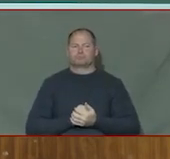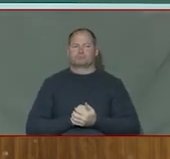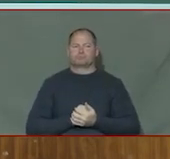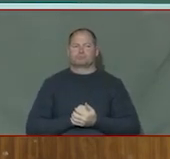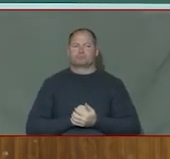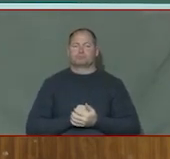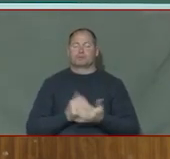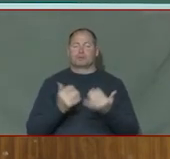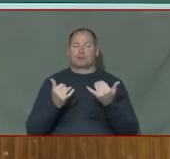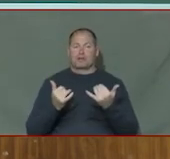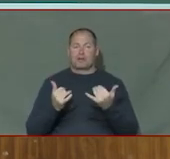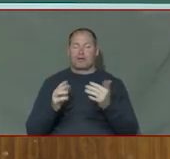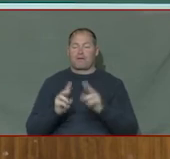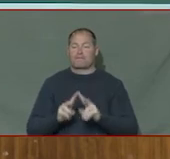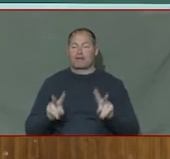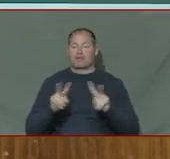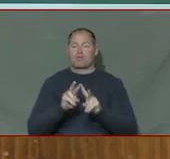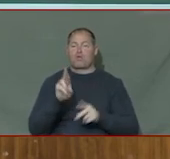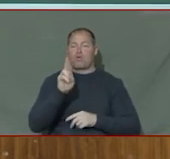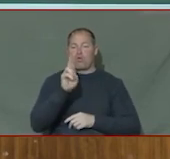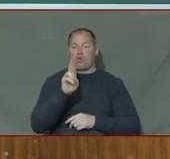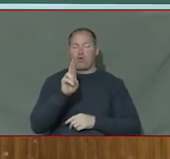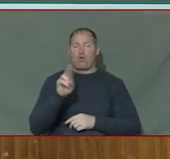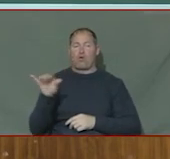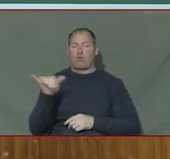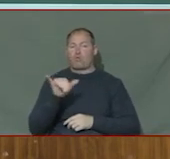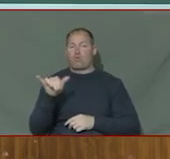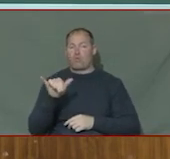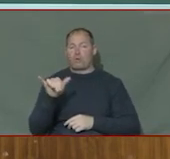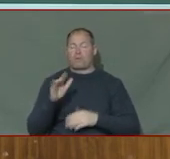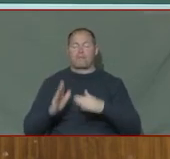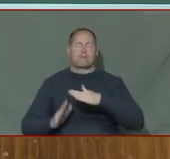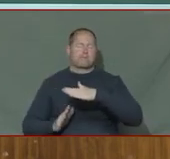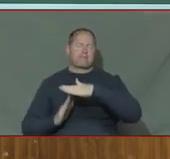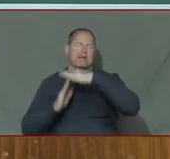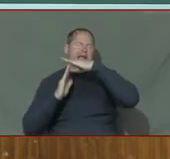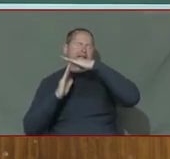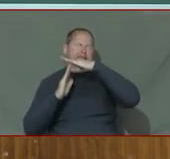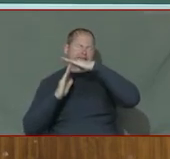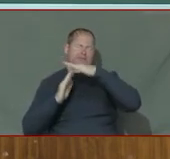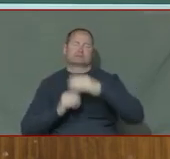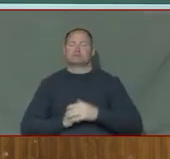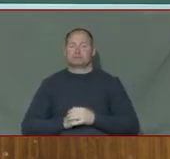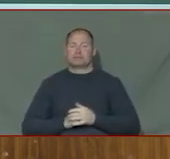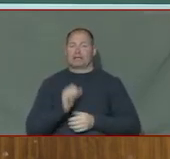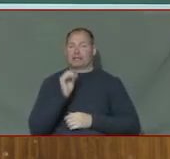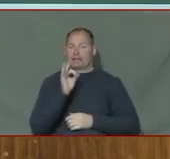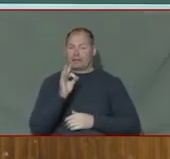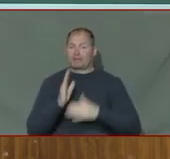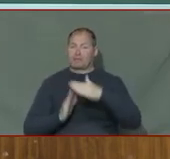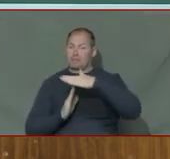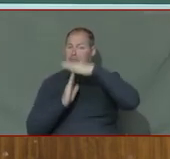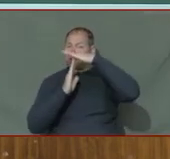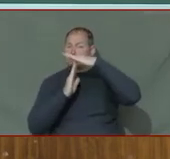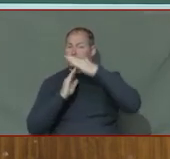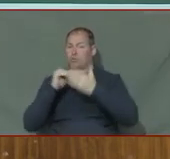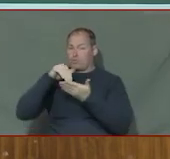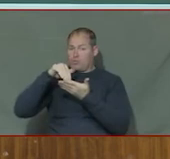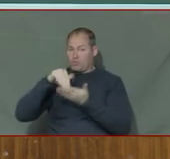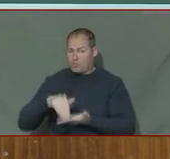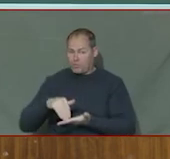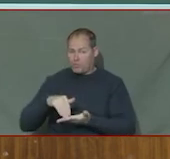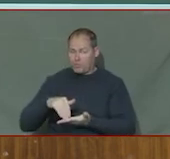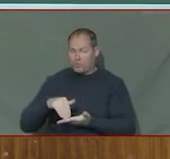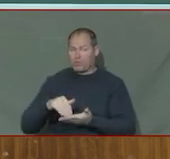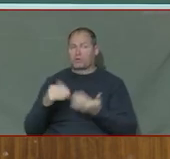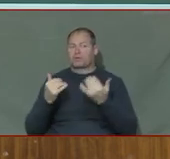which value of r will the area of the state be a maximum? If they ask for maximum or minimum, we